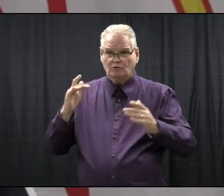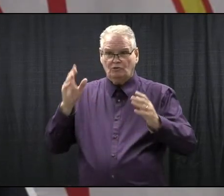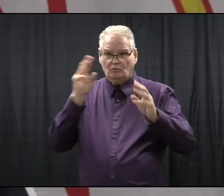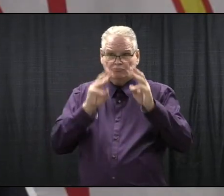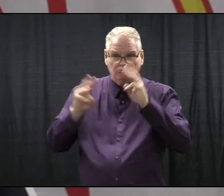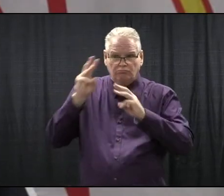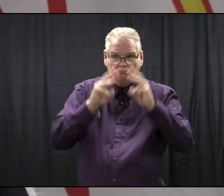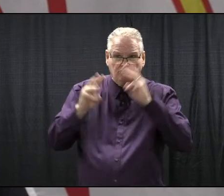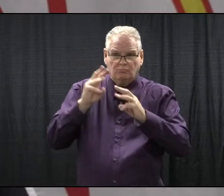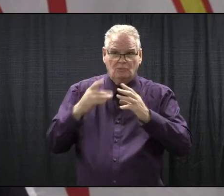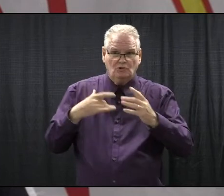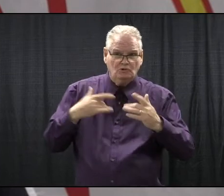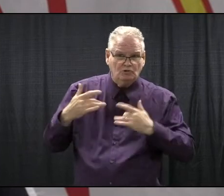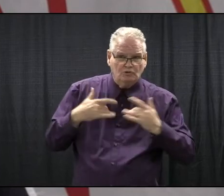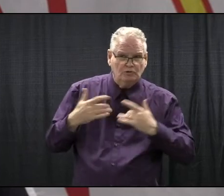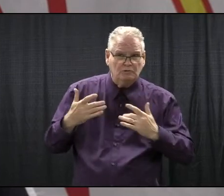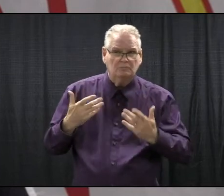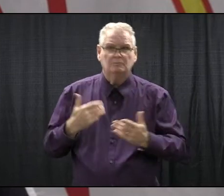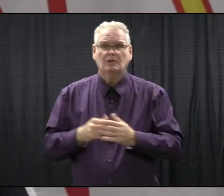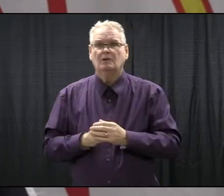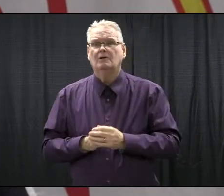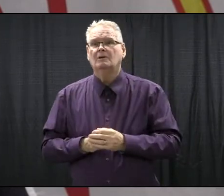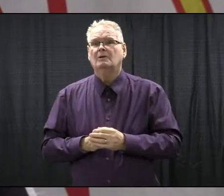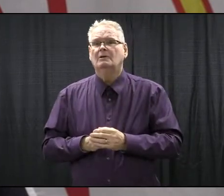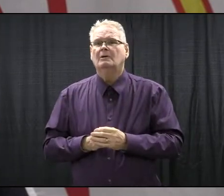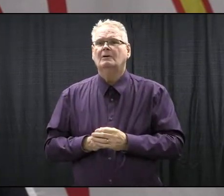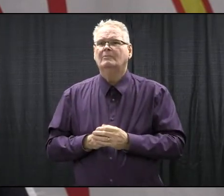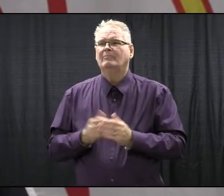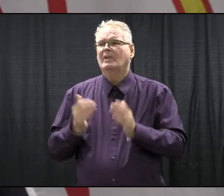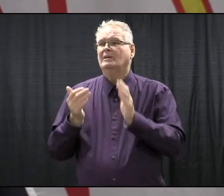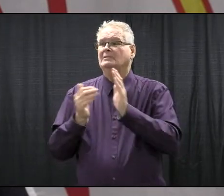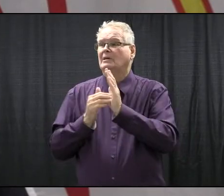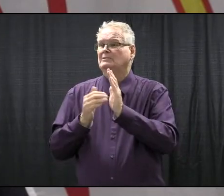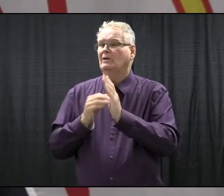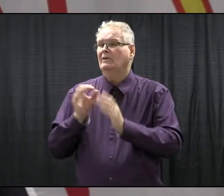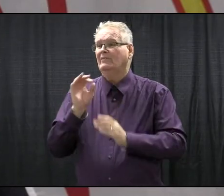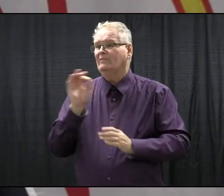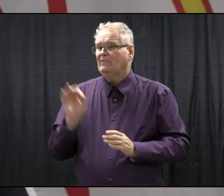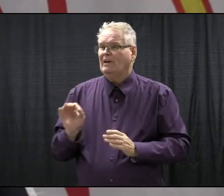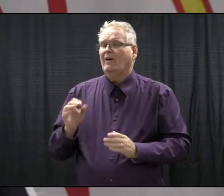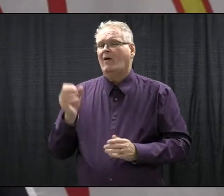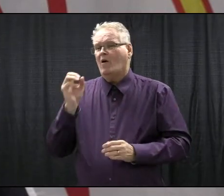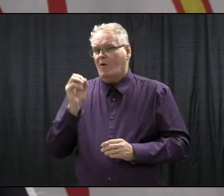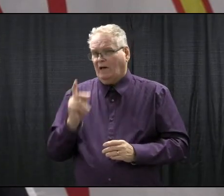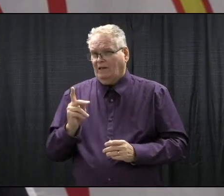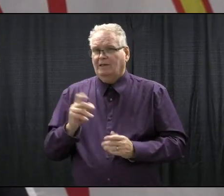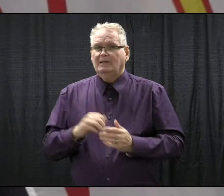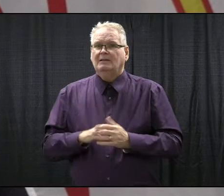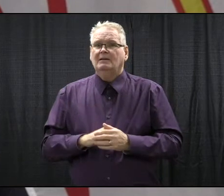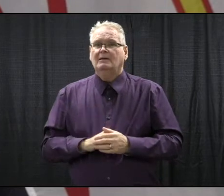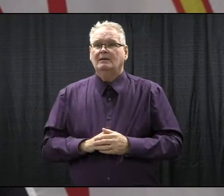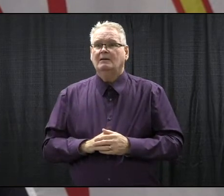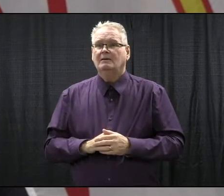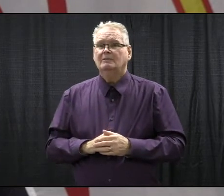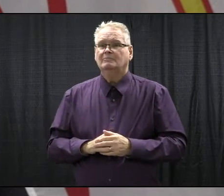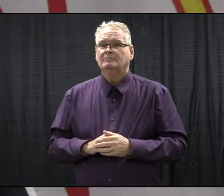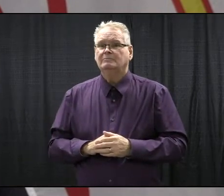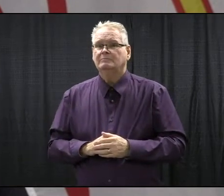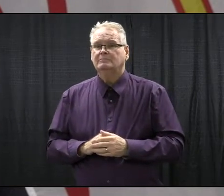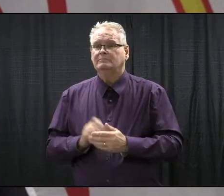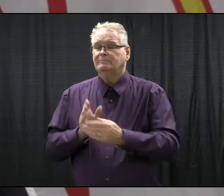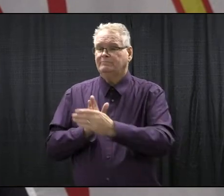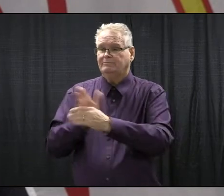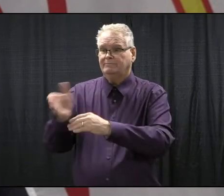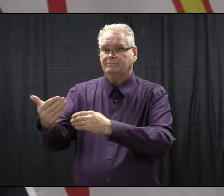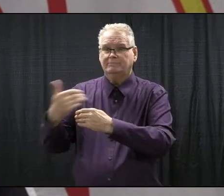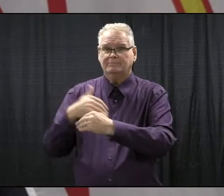The importation of COVID is always a concern. That's definitely true, and you're right. As the border opens, that is going to be a concern.